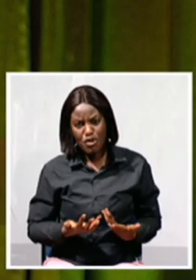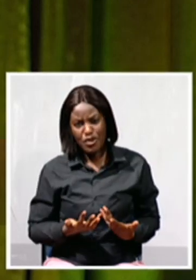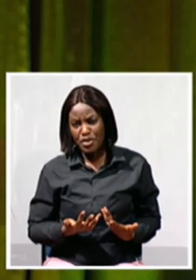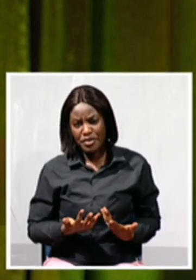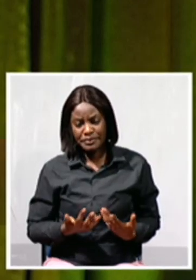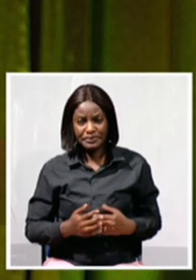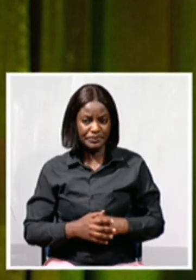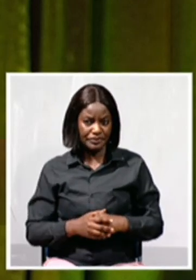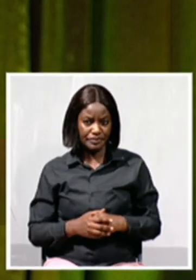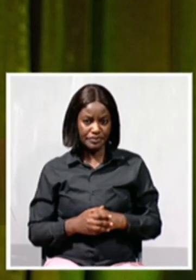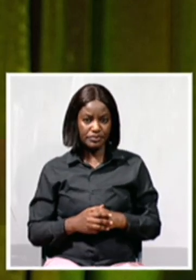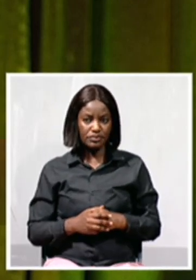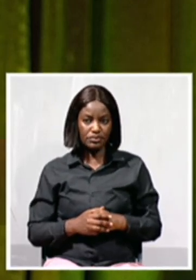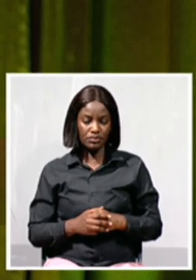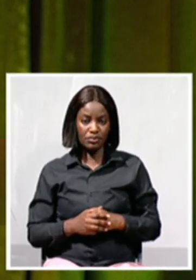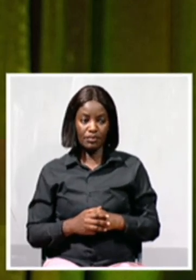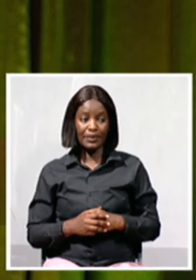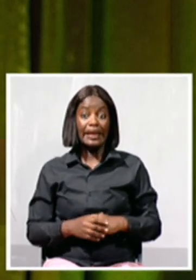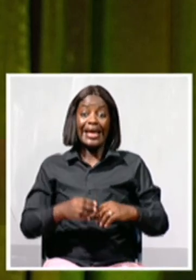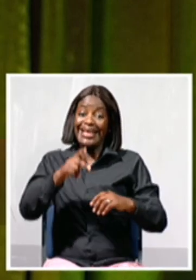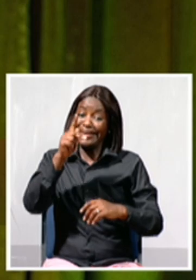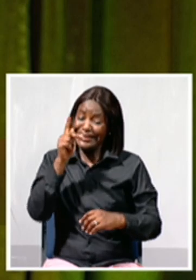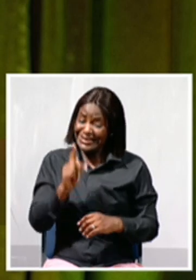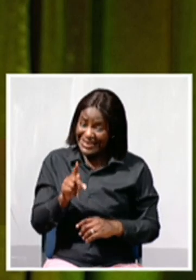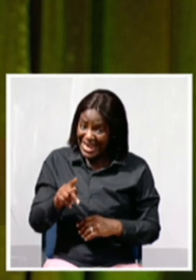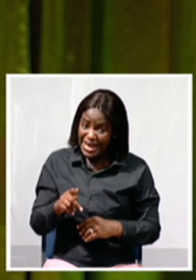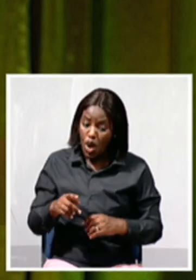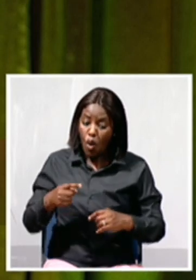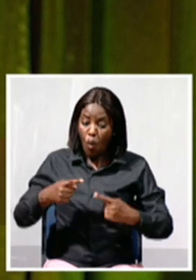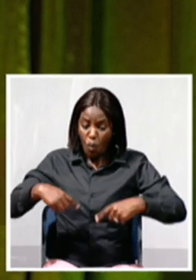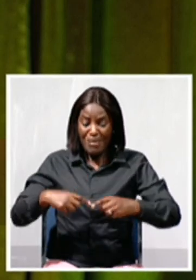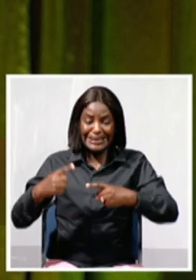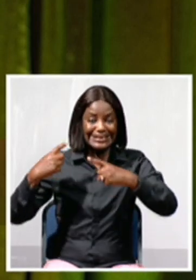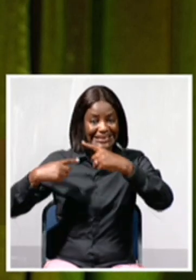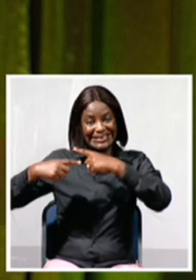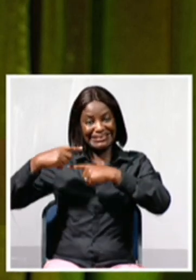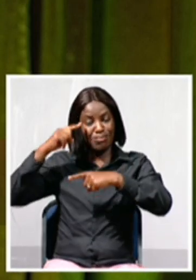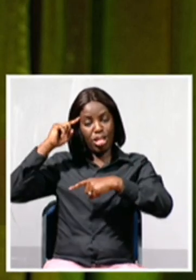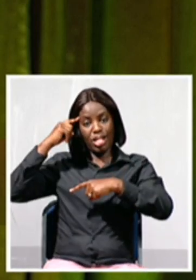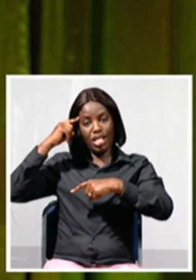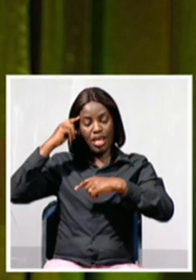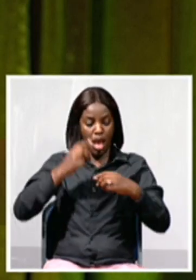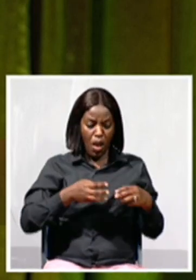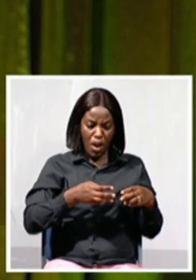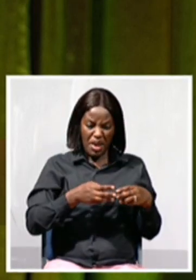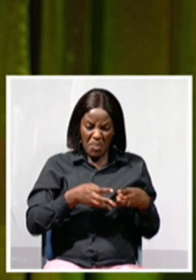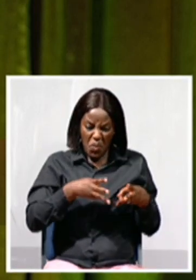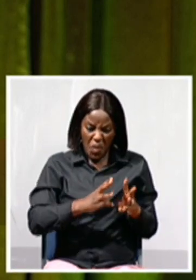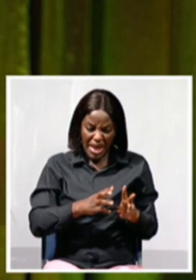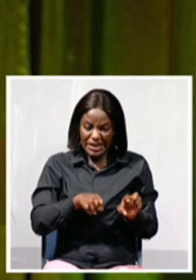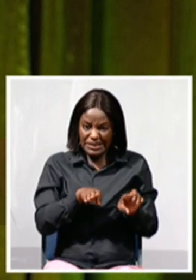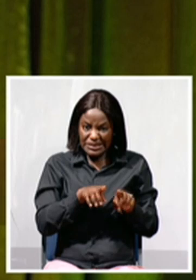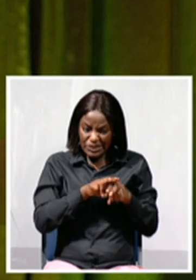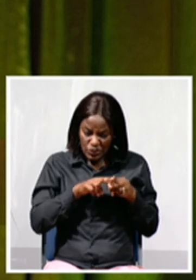people to the polling stations. Now we should go back to the drawing board to ask ourselves, if this is the method they've used, how can we mimic